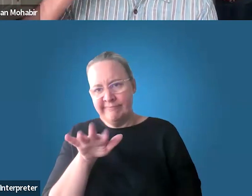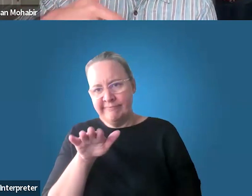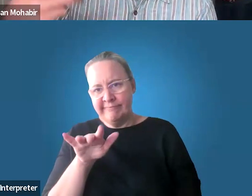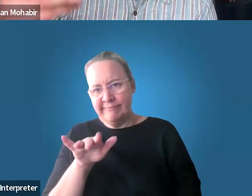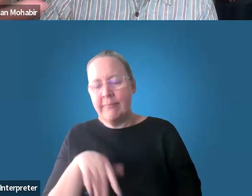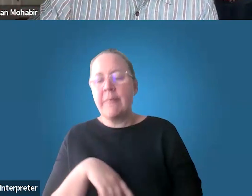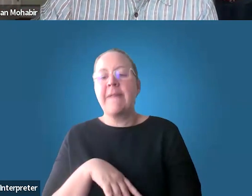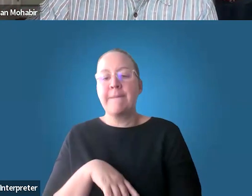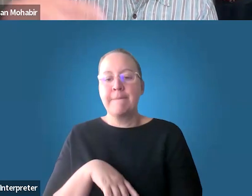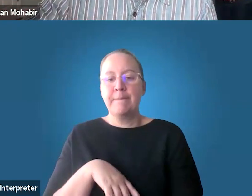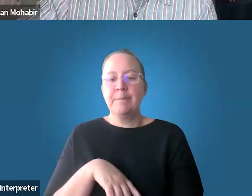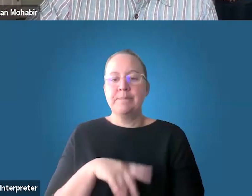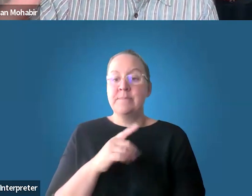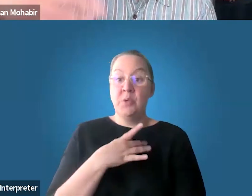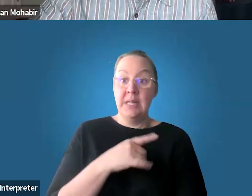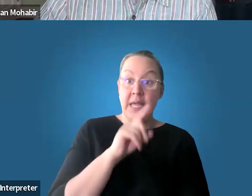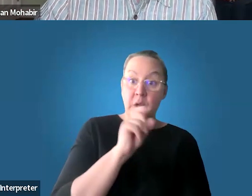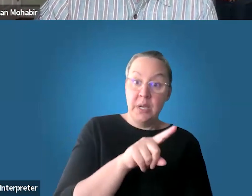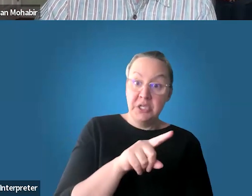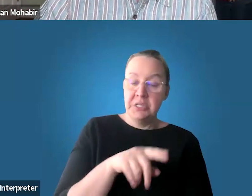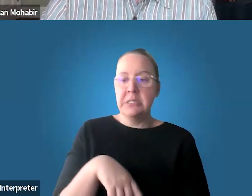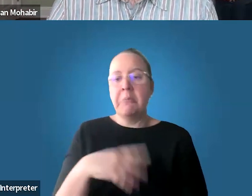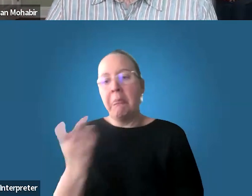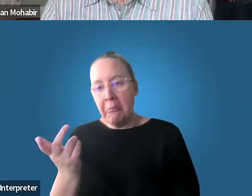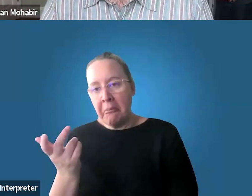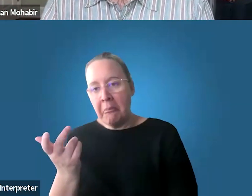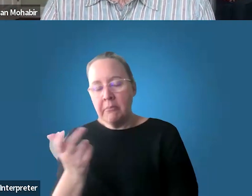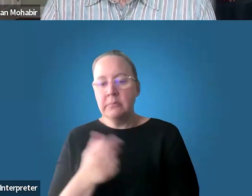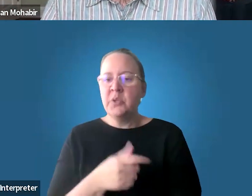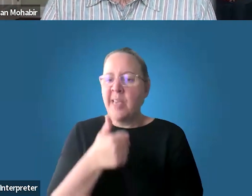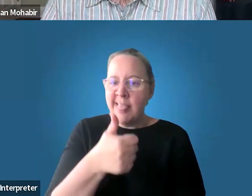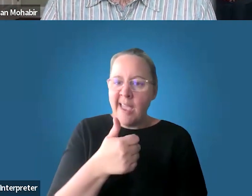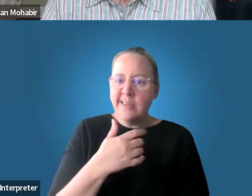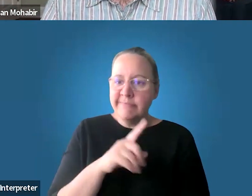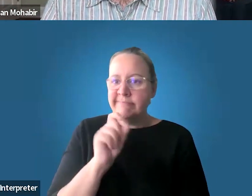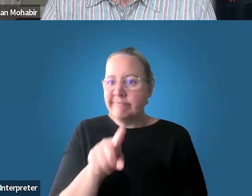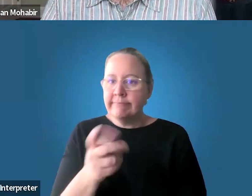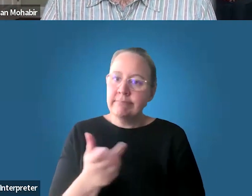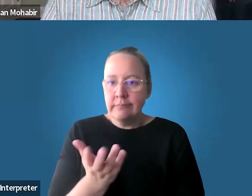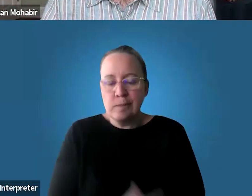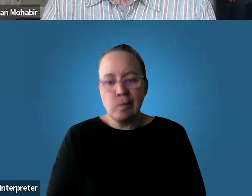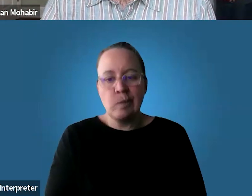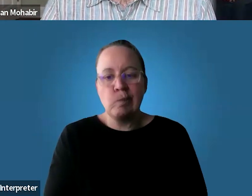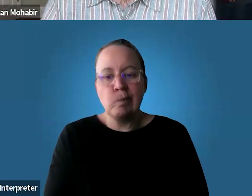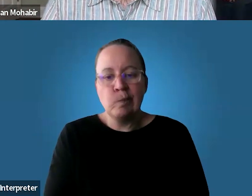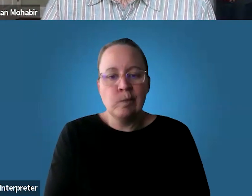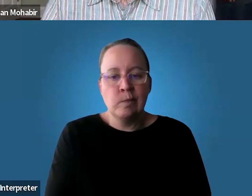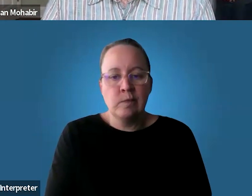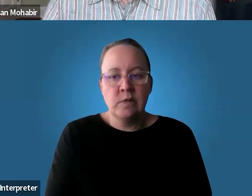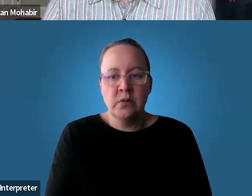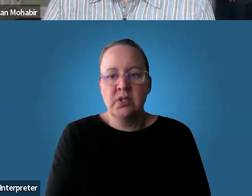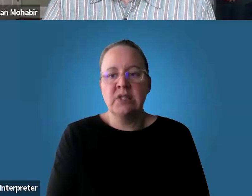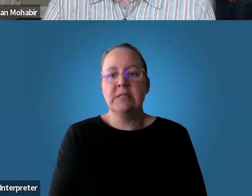order. You can also, I think, like questions, and I think the most liked ones move to the top. So, all right, let's get underway here.